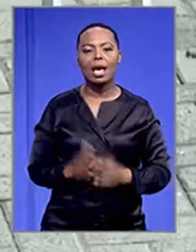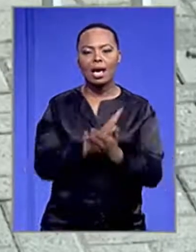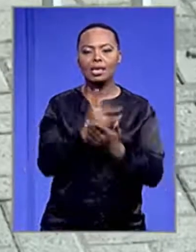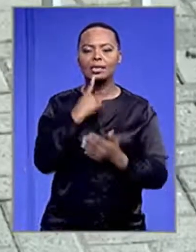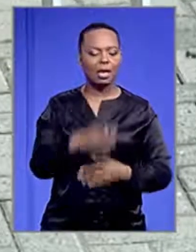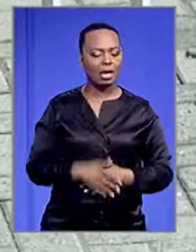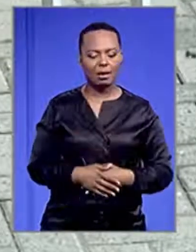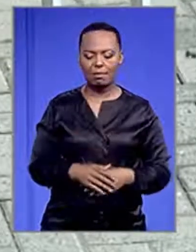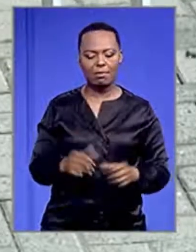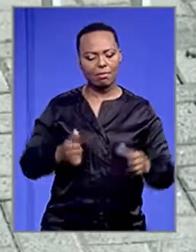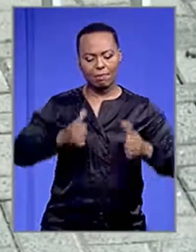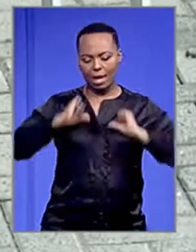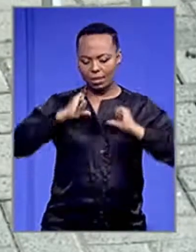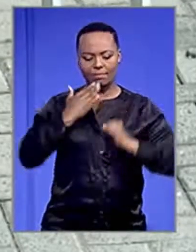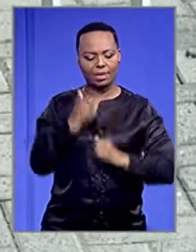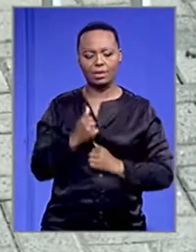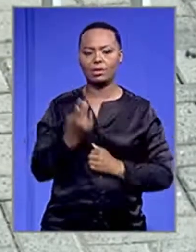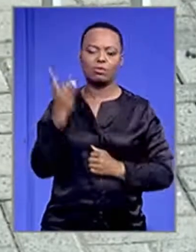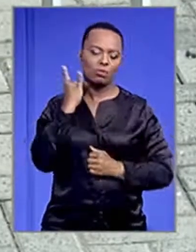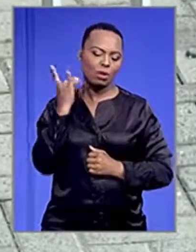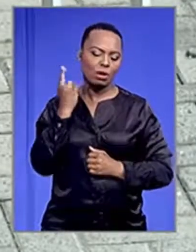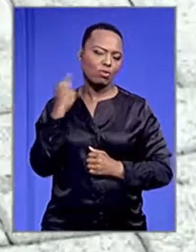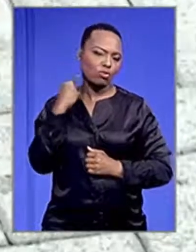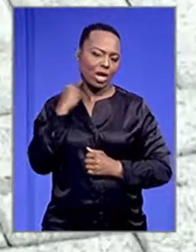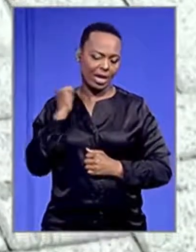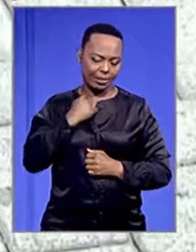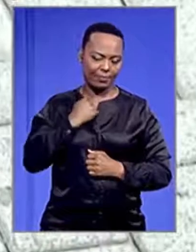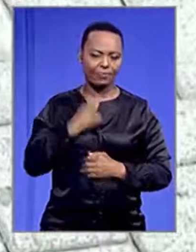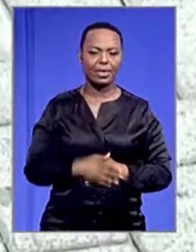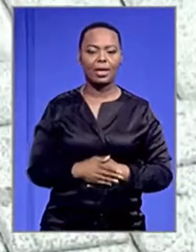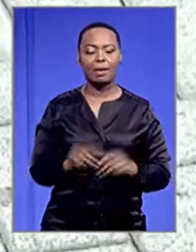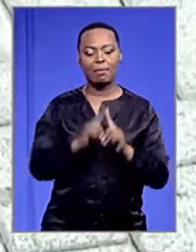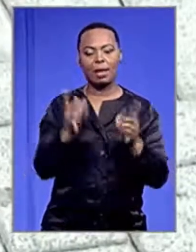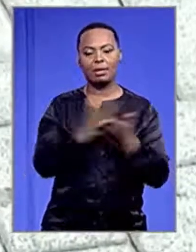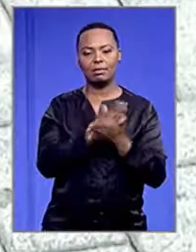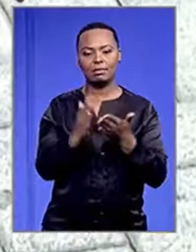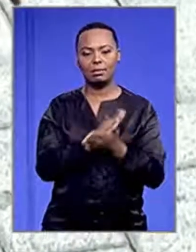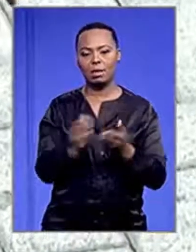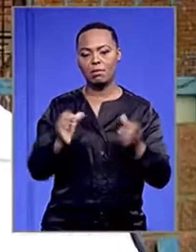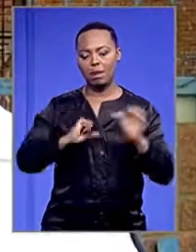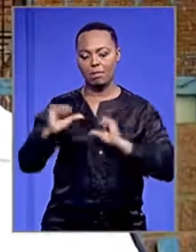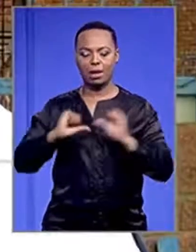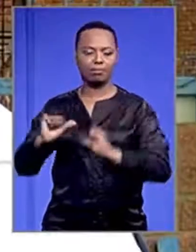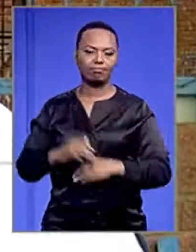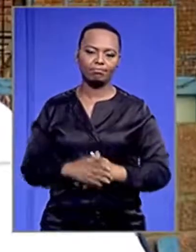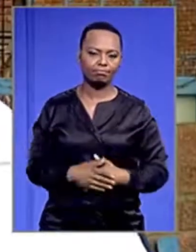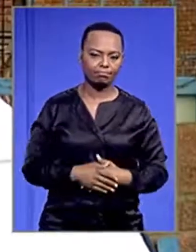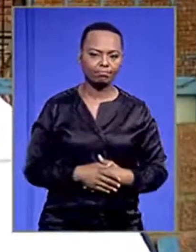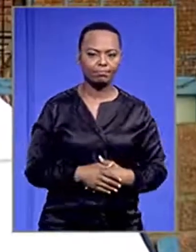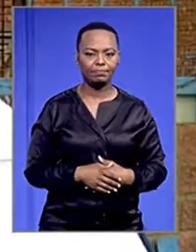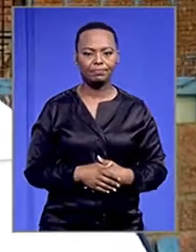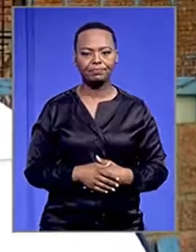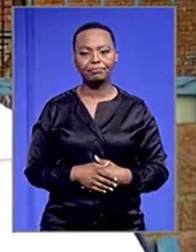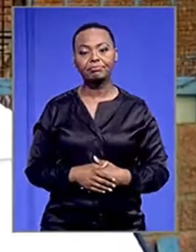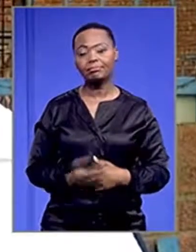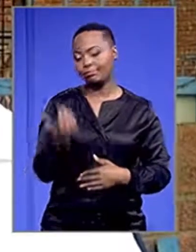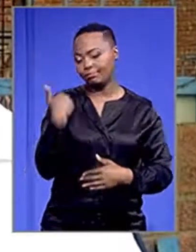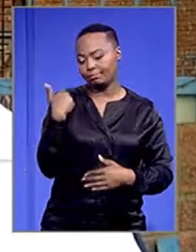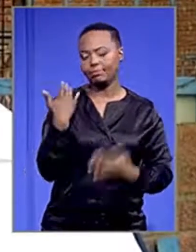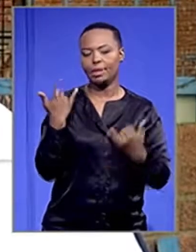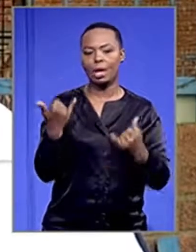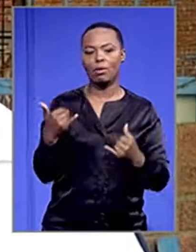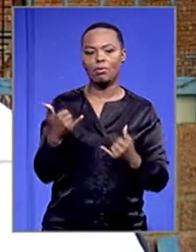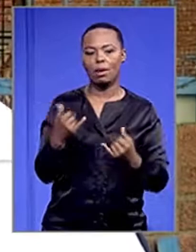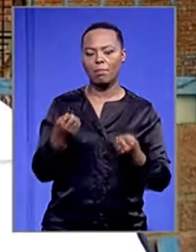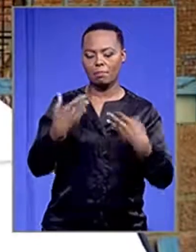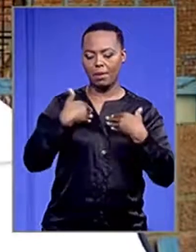makala amangwe a SPCA Mo Provincing ghaisi a amogeli dinja. The response was very good. Yesterday we take in